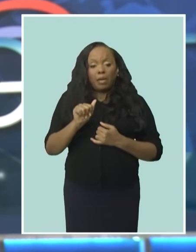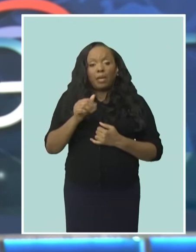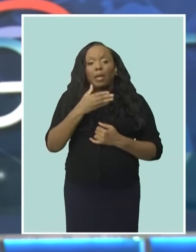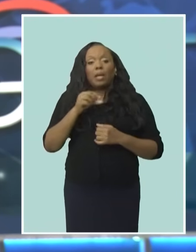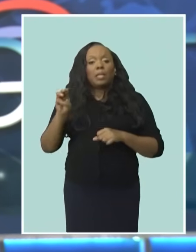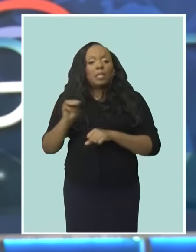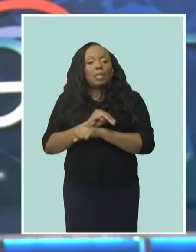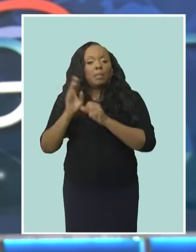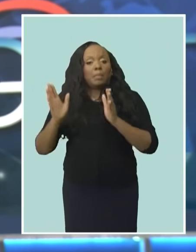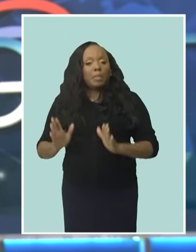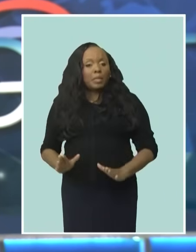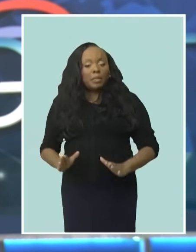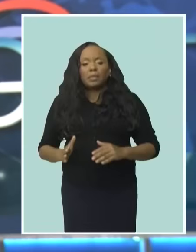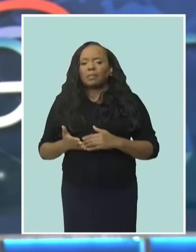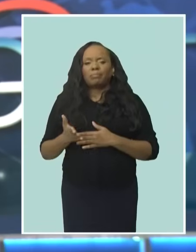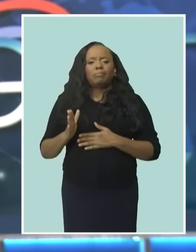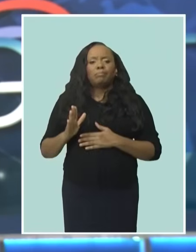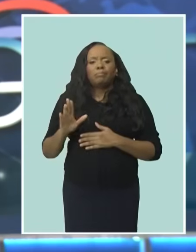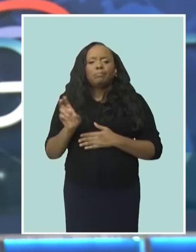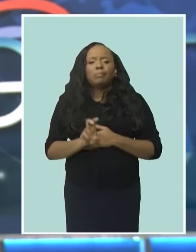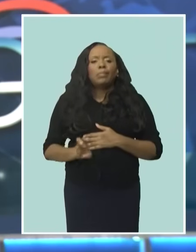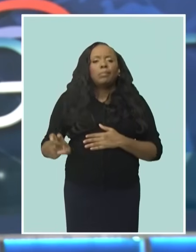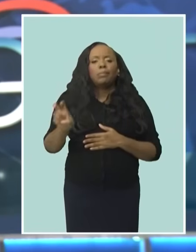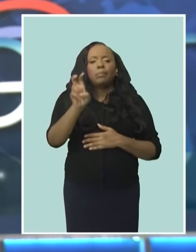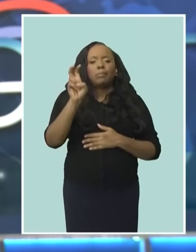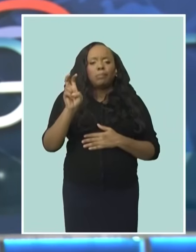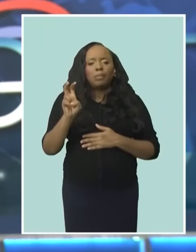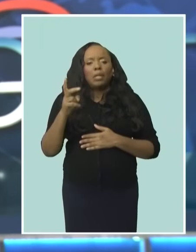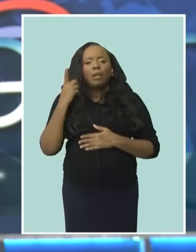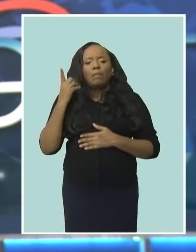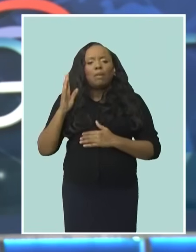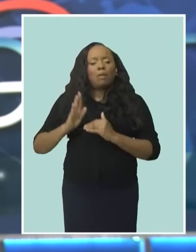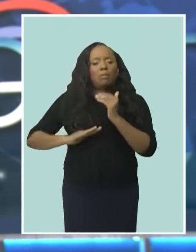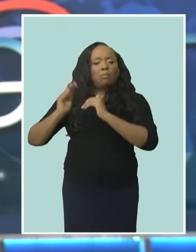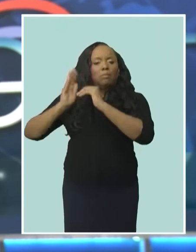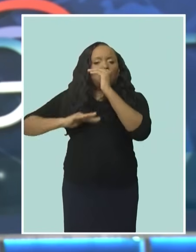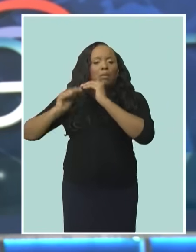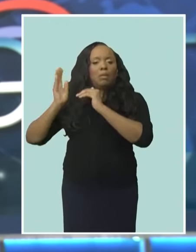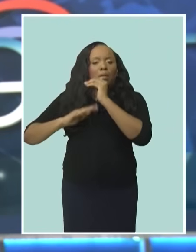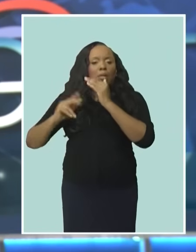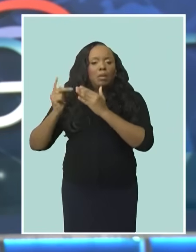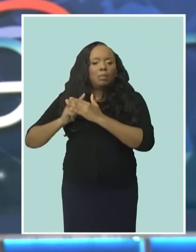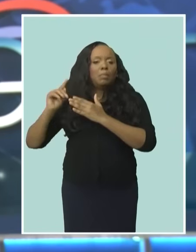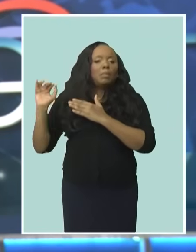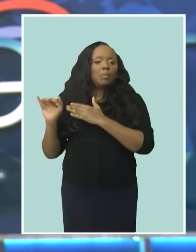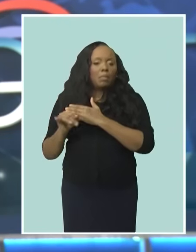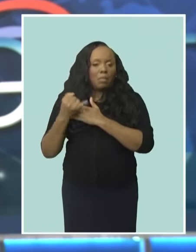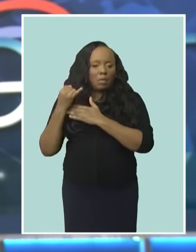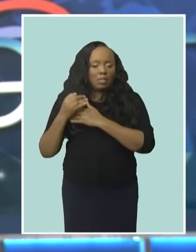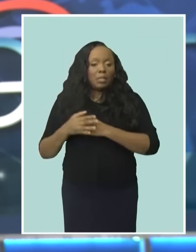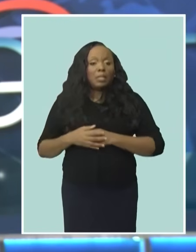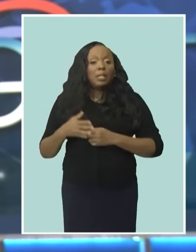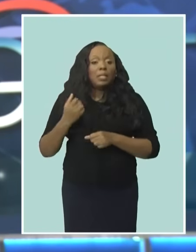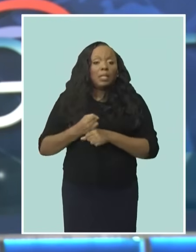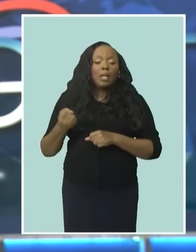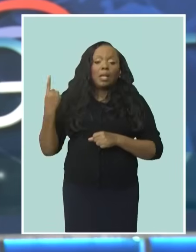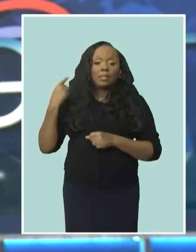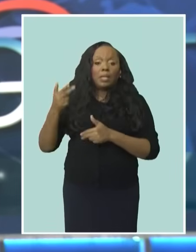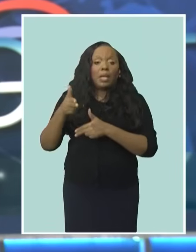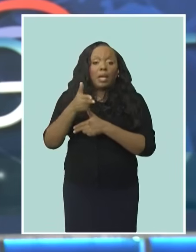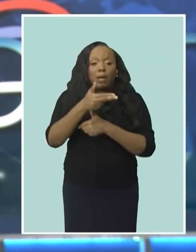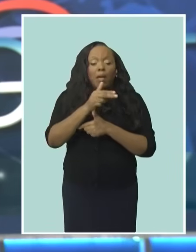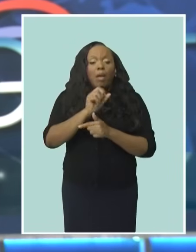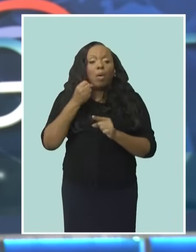the Green and Blue Economy and key stakeholders on a tour of the major multi-million reconstruction project